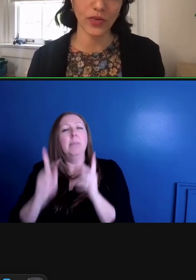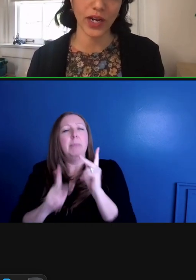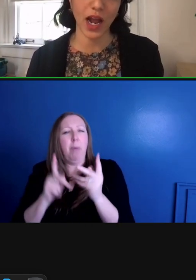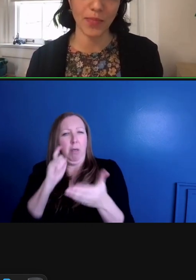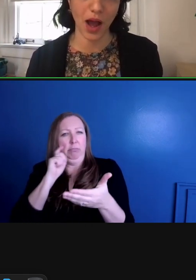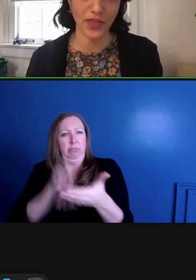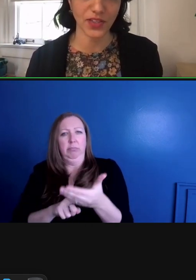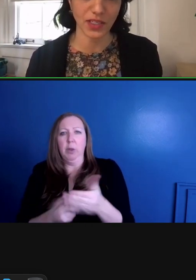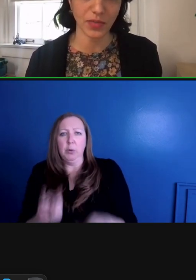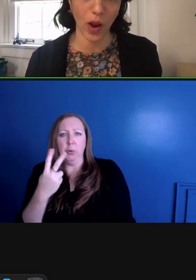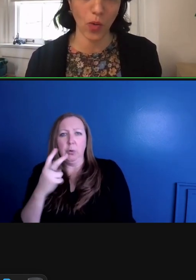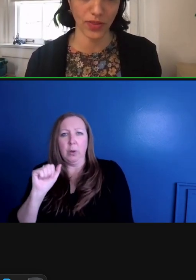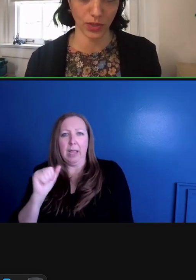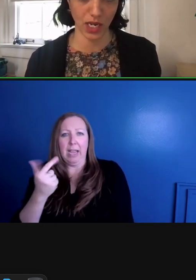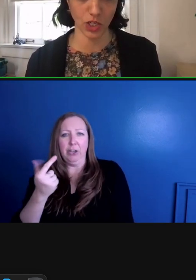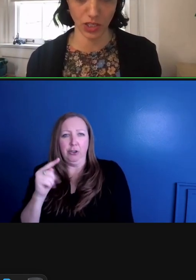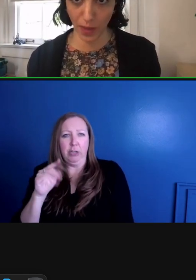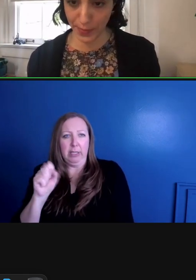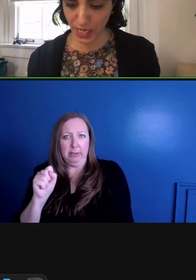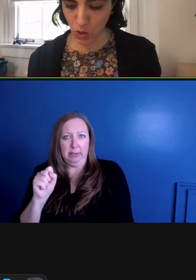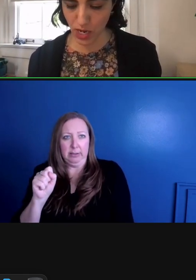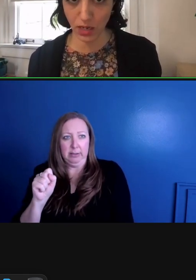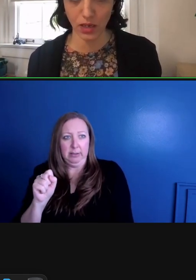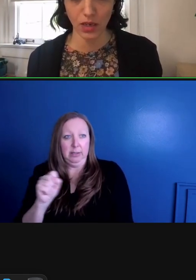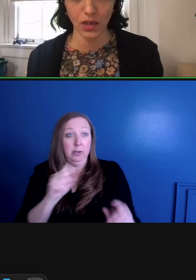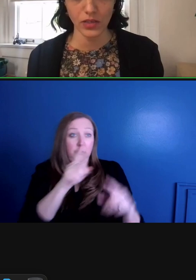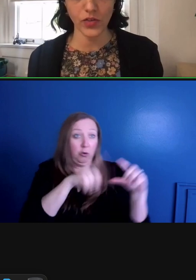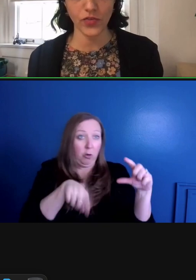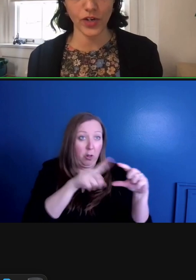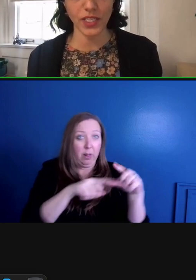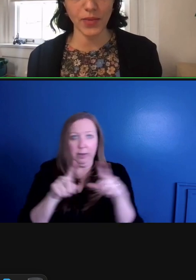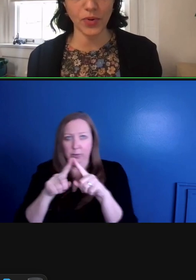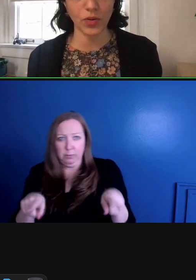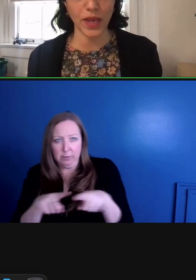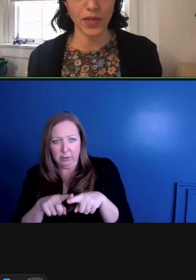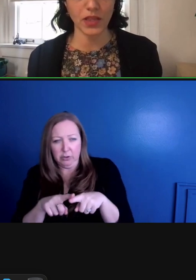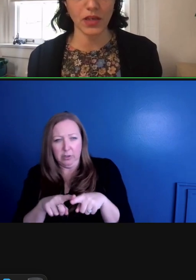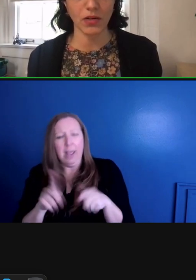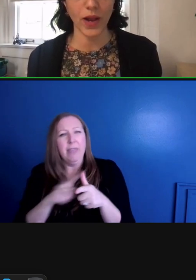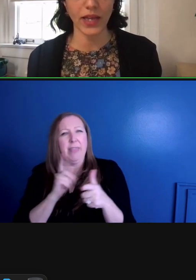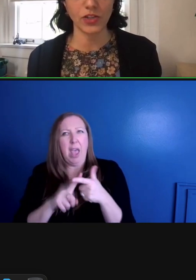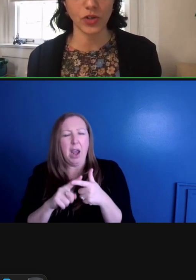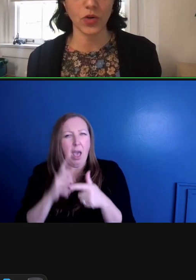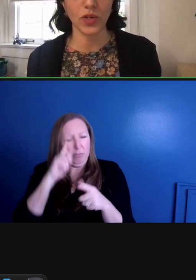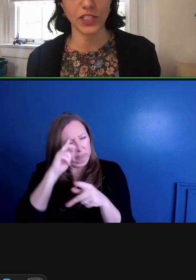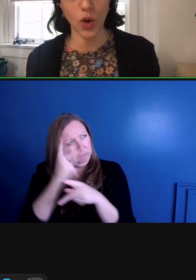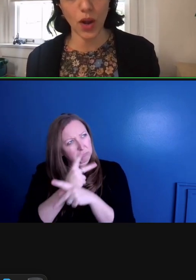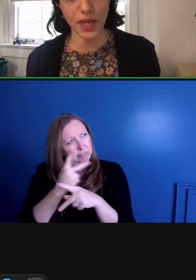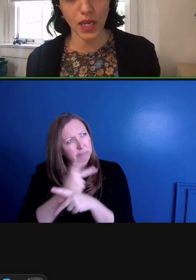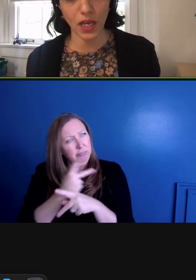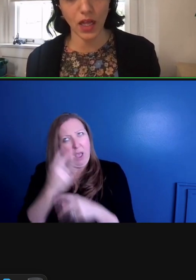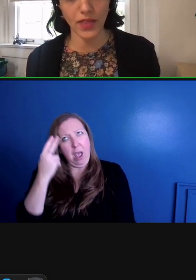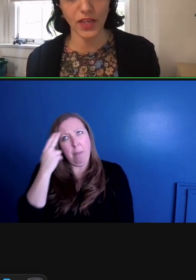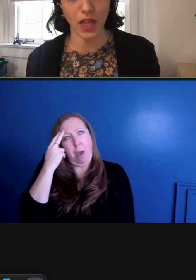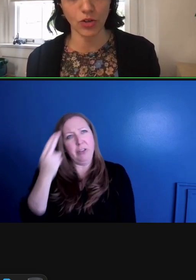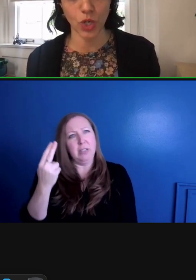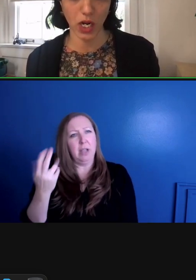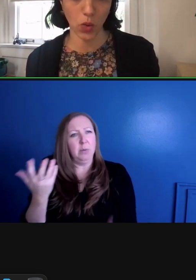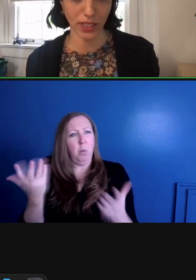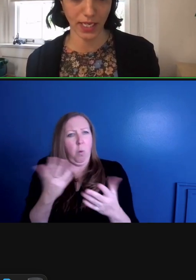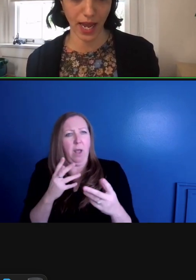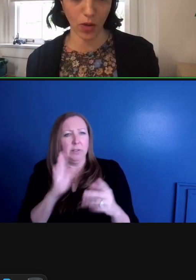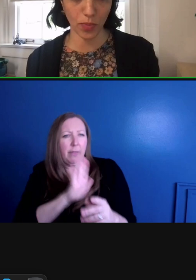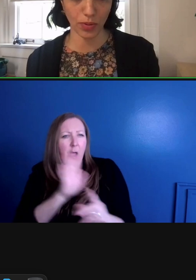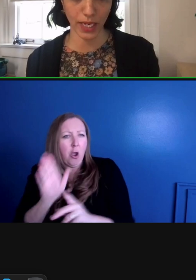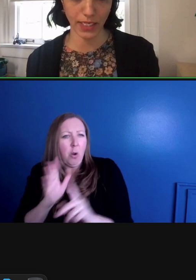then generate hypotheses about what those agents might be doing. So for example, maybe the red circle wants to go up the hill and the yellow